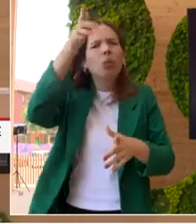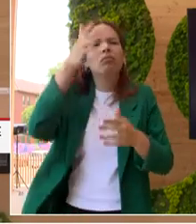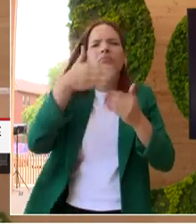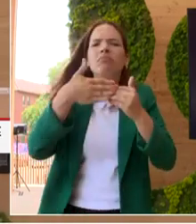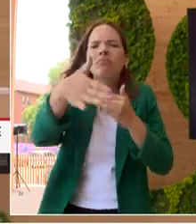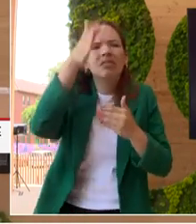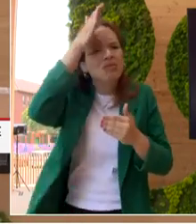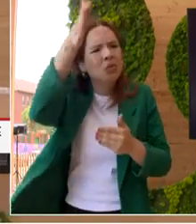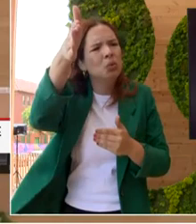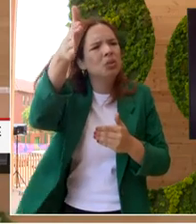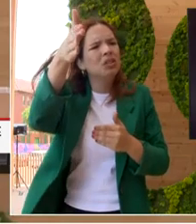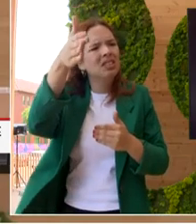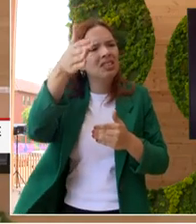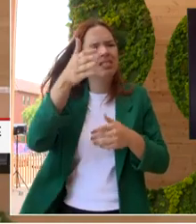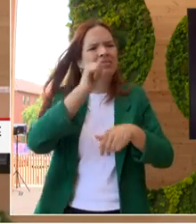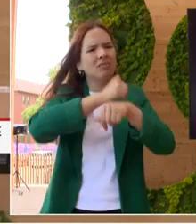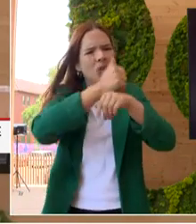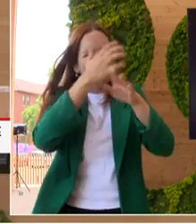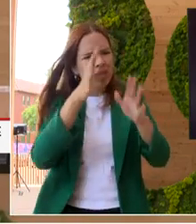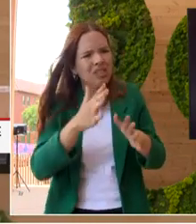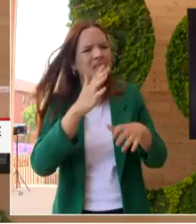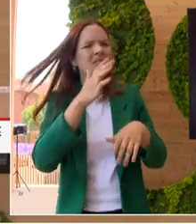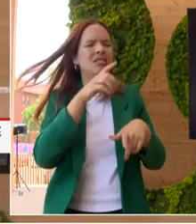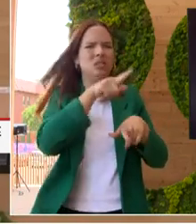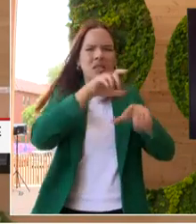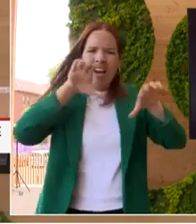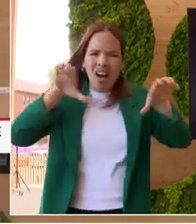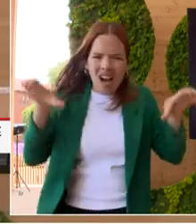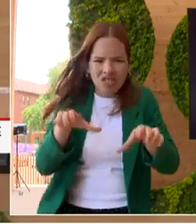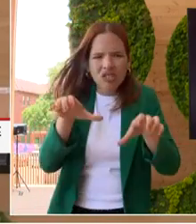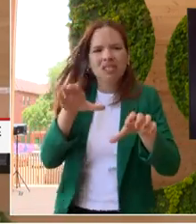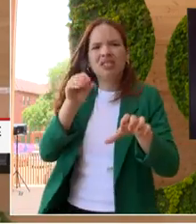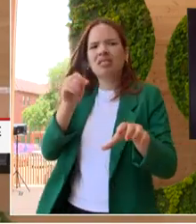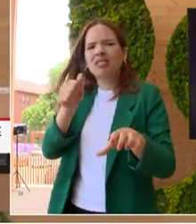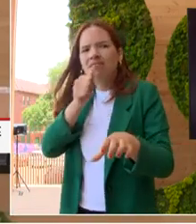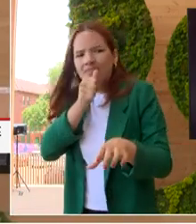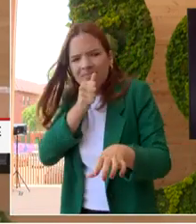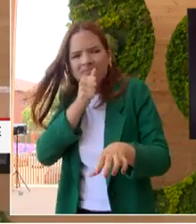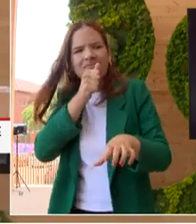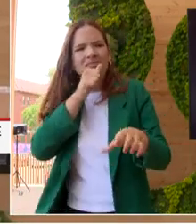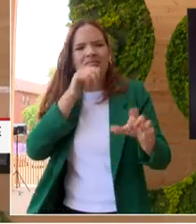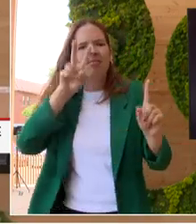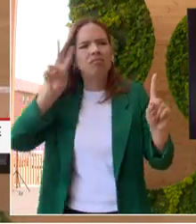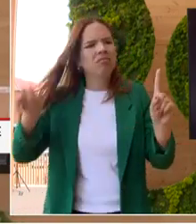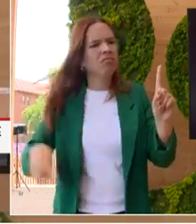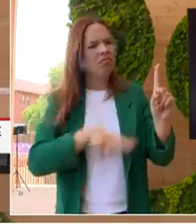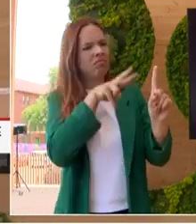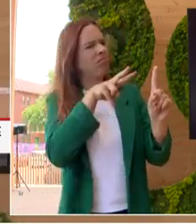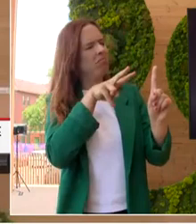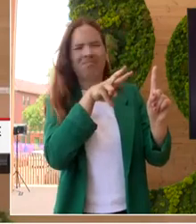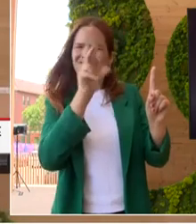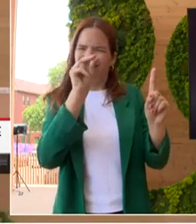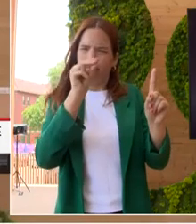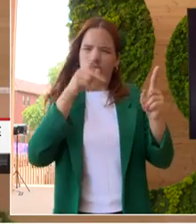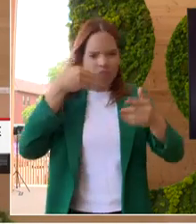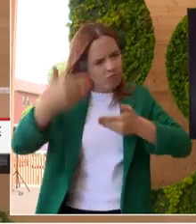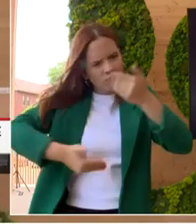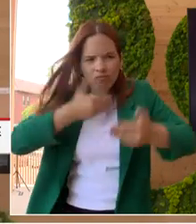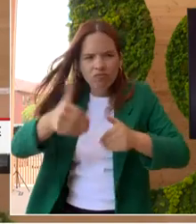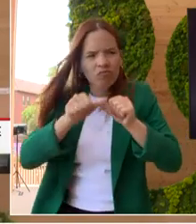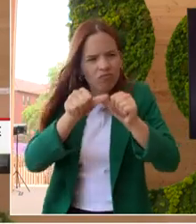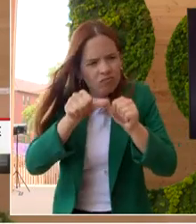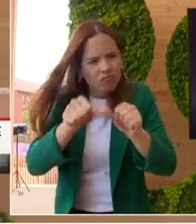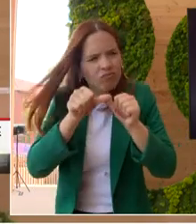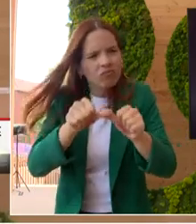leader, a person who prefers action and anonymity to praise, Lorene Powell Jobs, who inspired us to listen first and